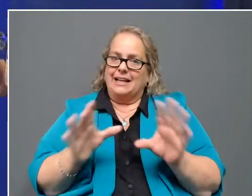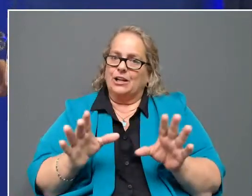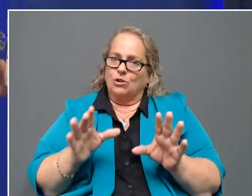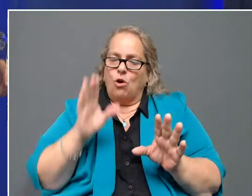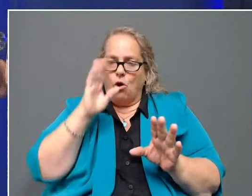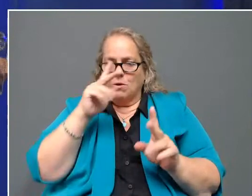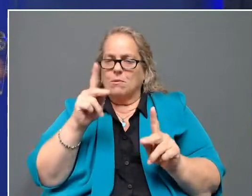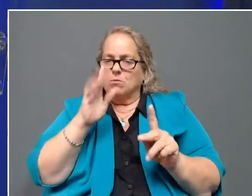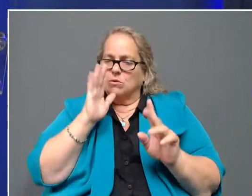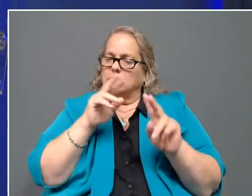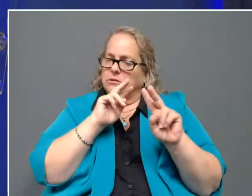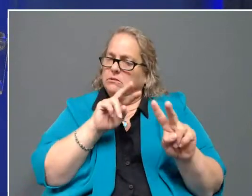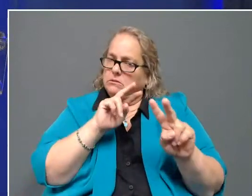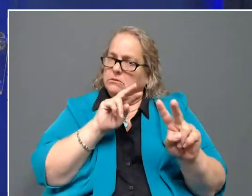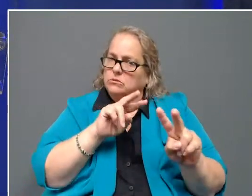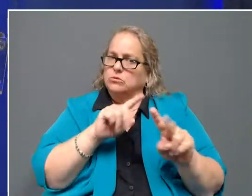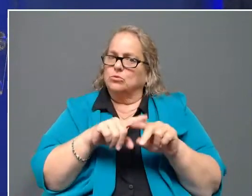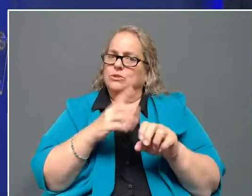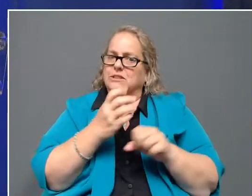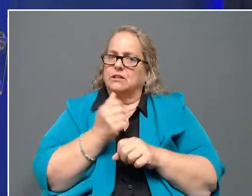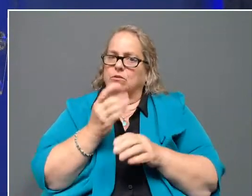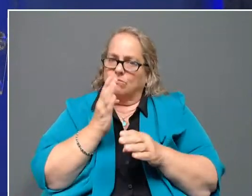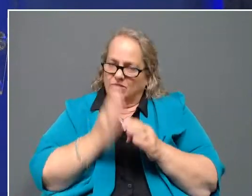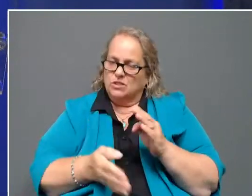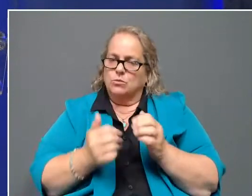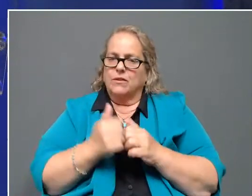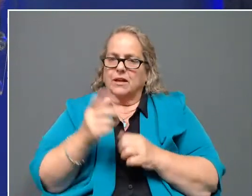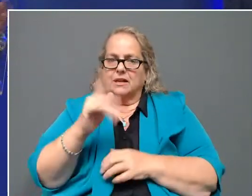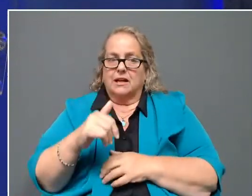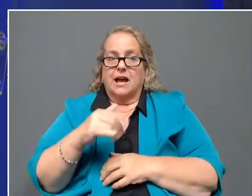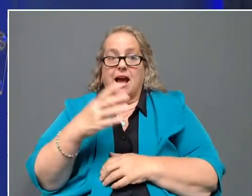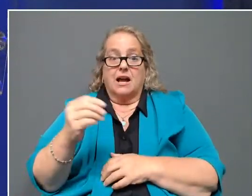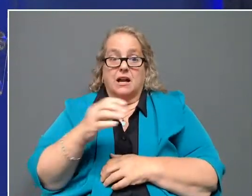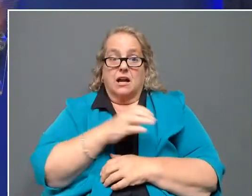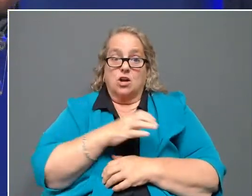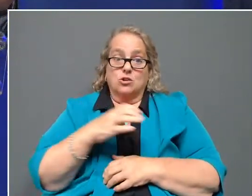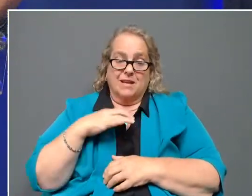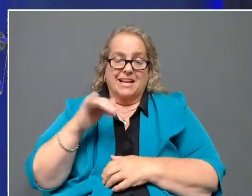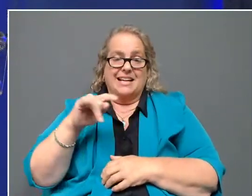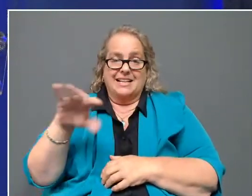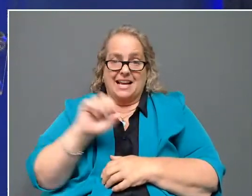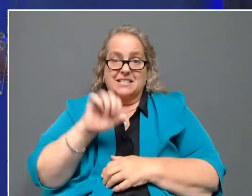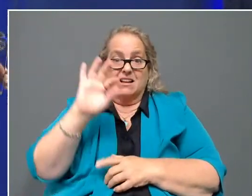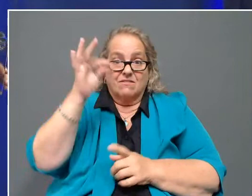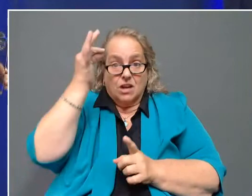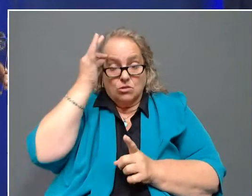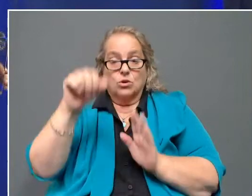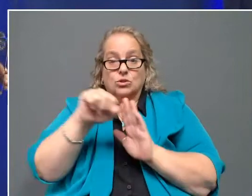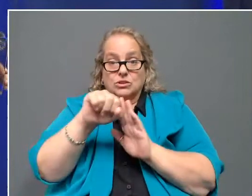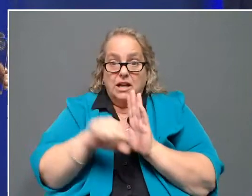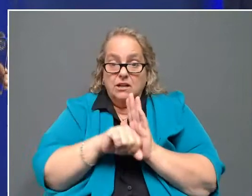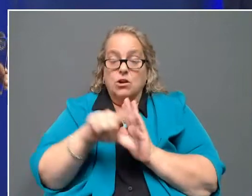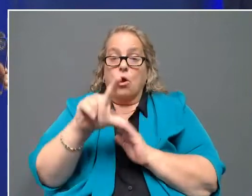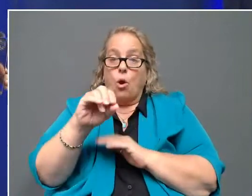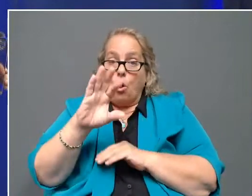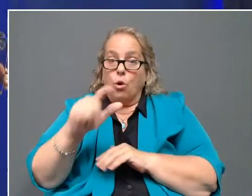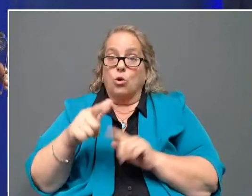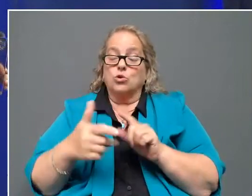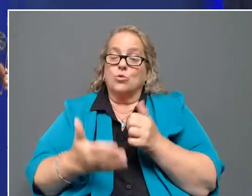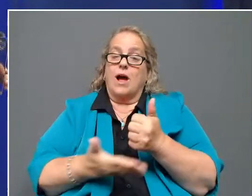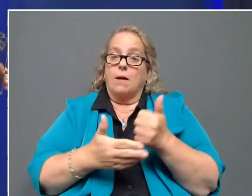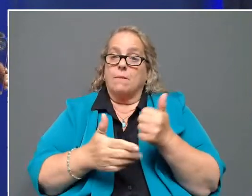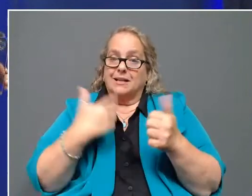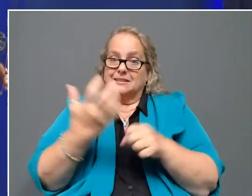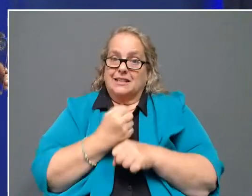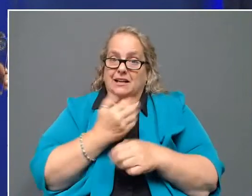in Kentucky. And thank the Congressman, takes, federal, state, local to really help us get things done. So we've got a good